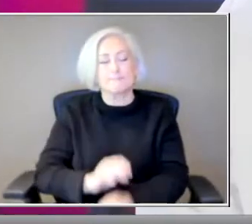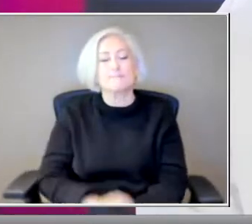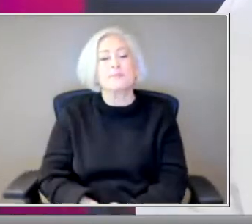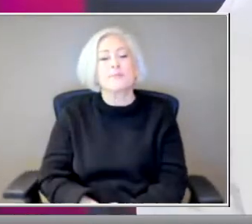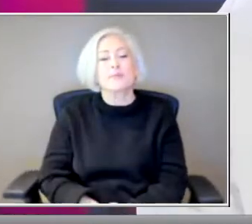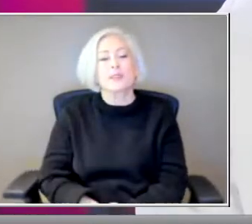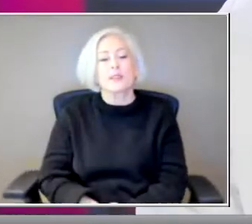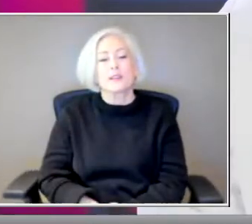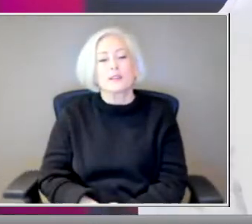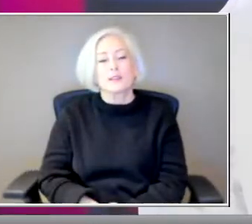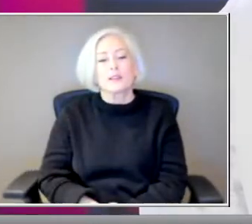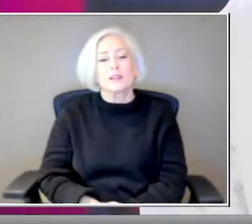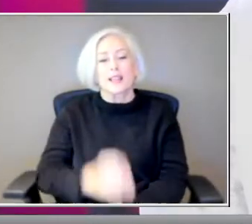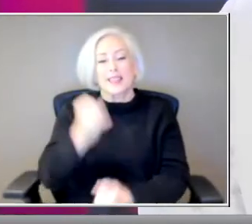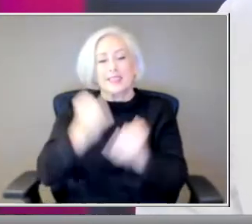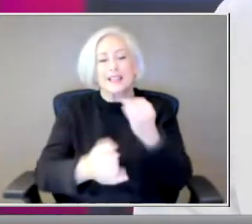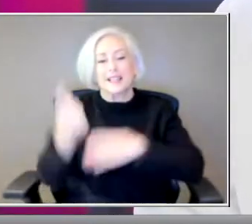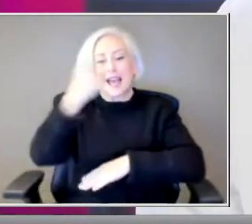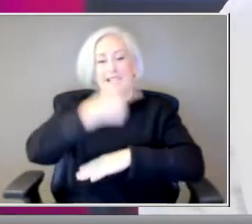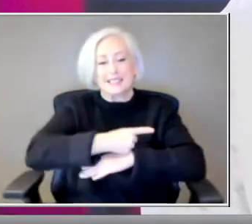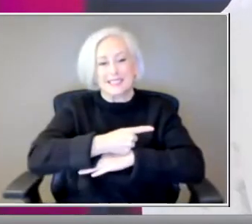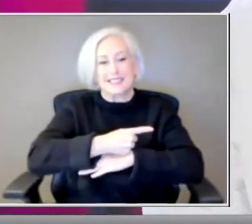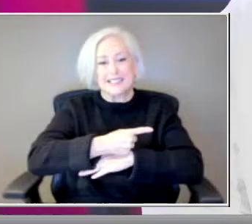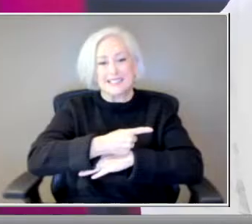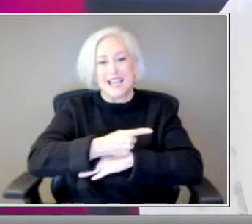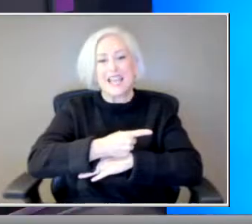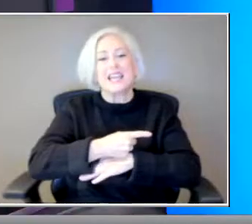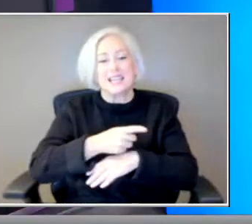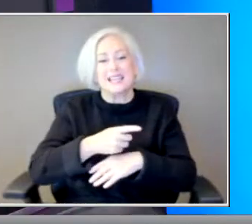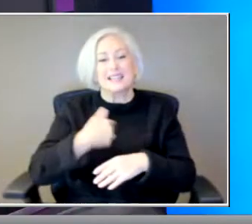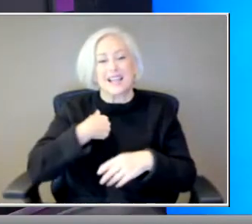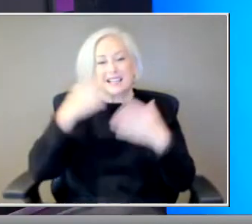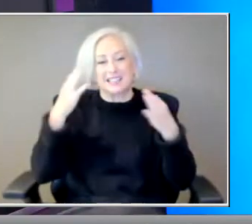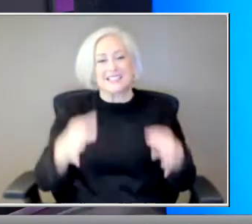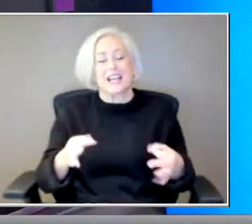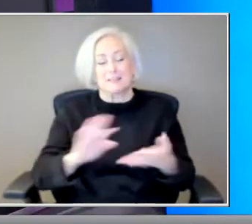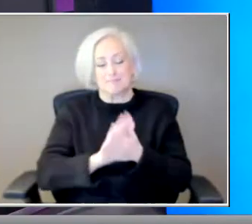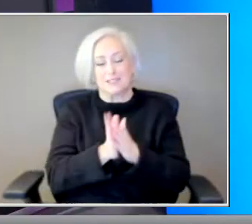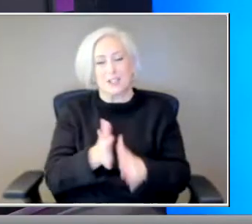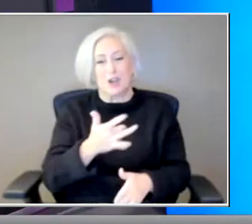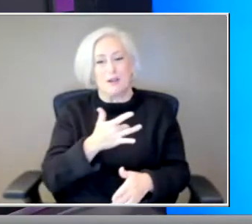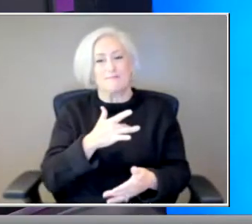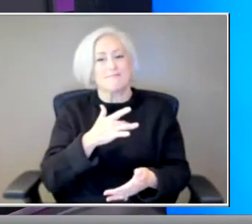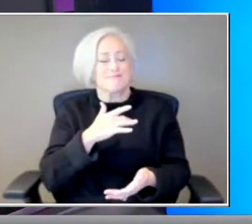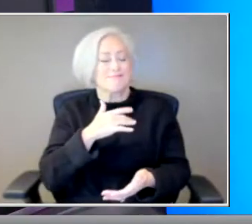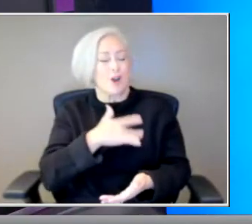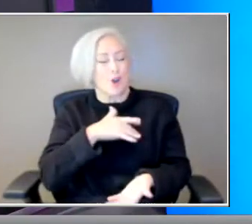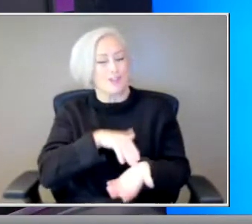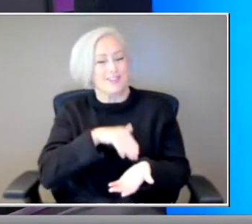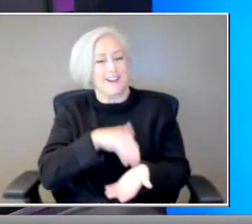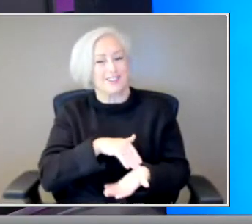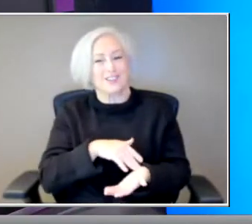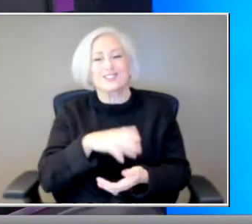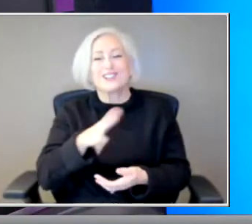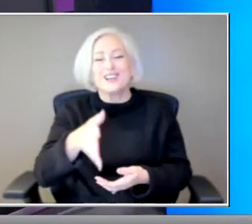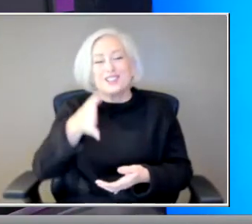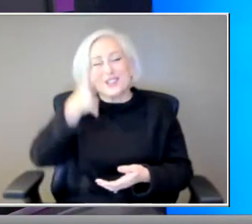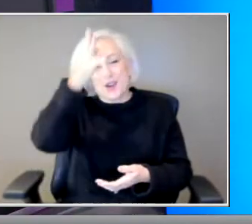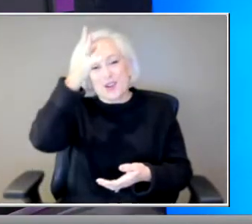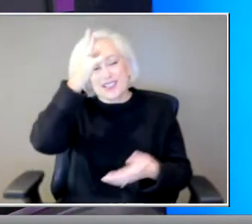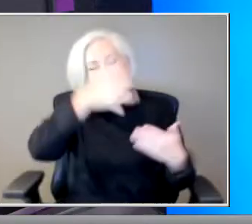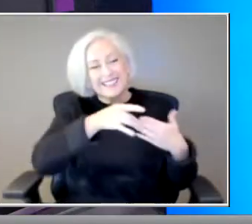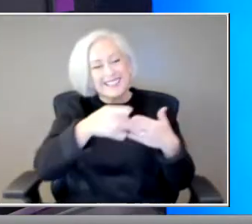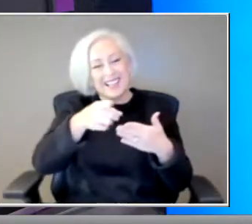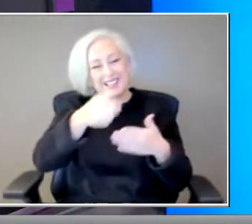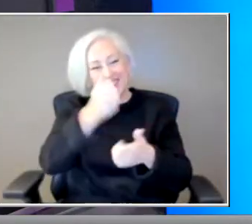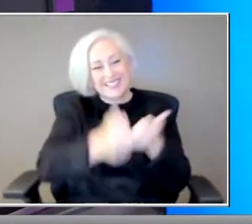we lost him, I decided to be a cardiologist. Wow. So, But your dad's guiding you. Every time you come to work, your dad's